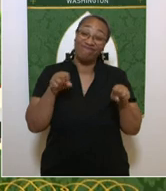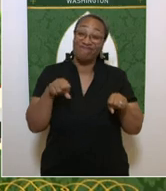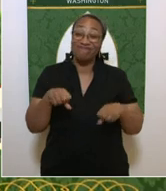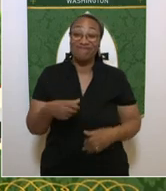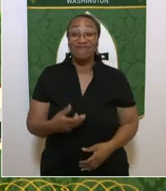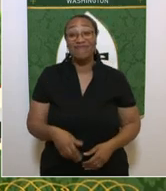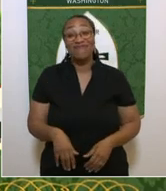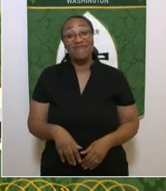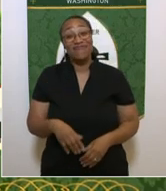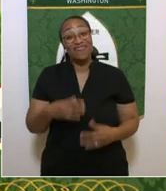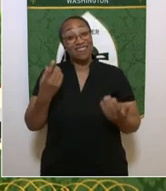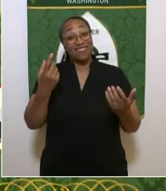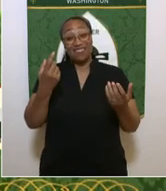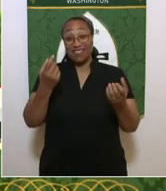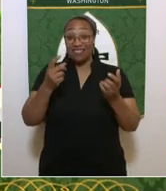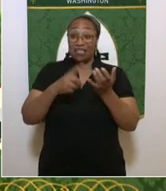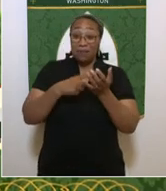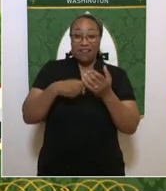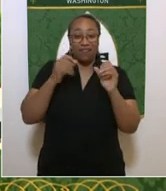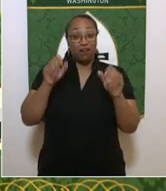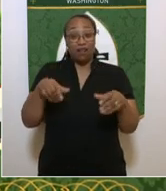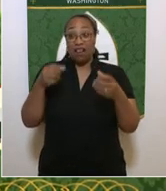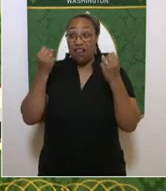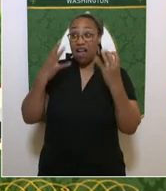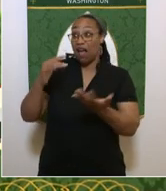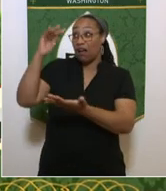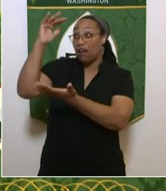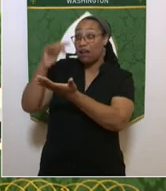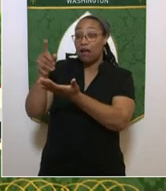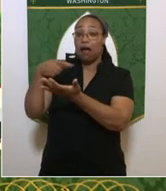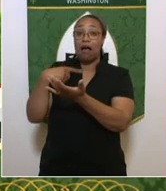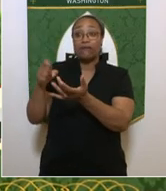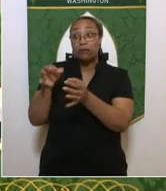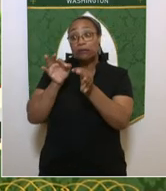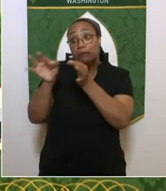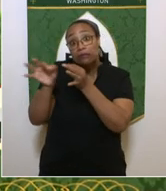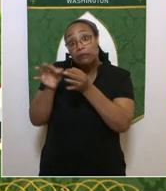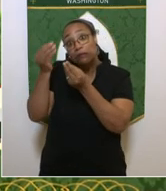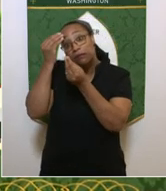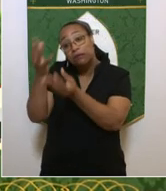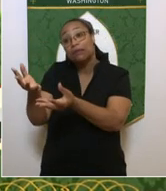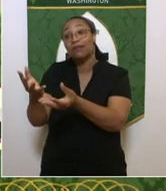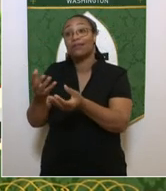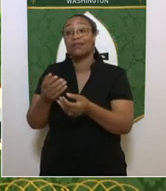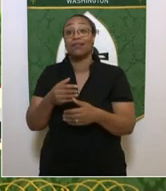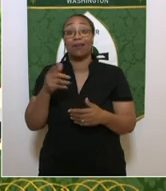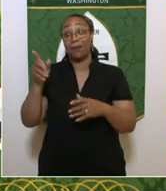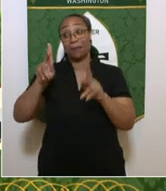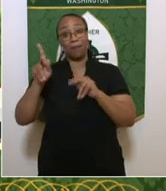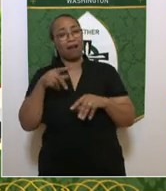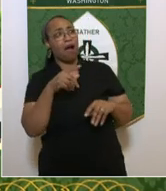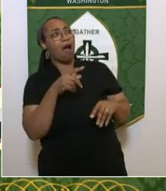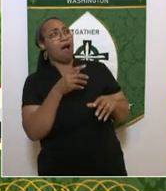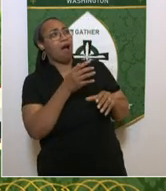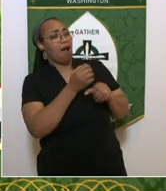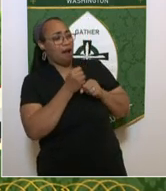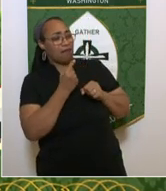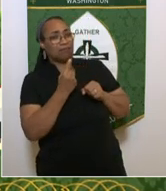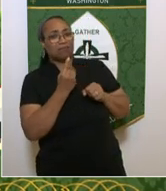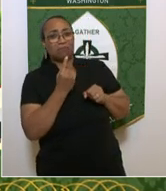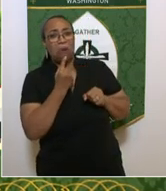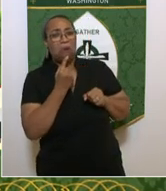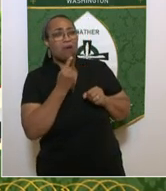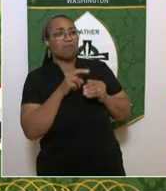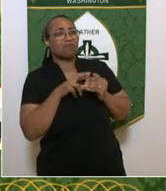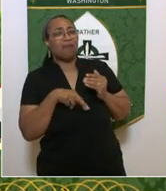some disappointment comes with it, it is what I know I have the experience to